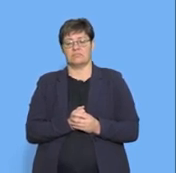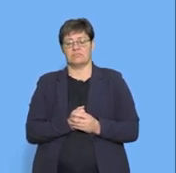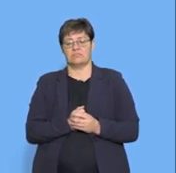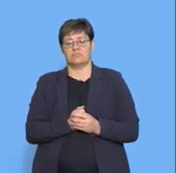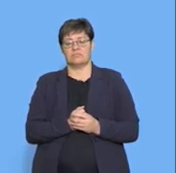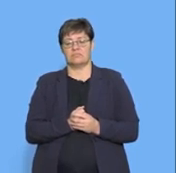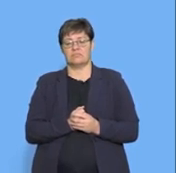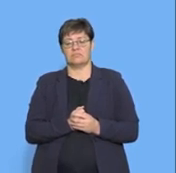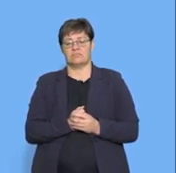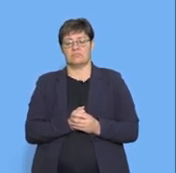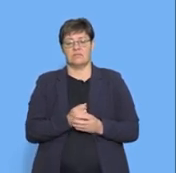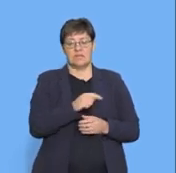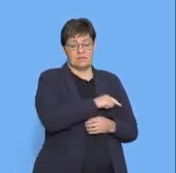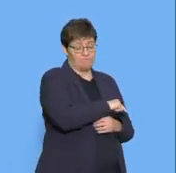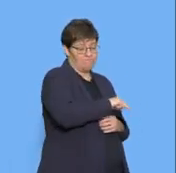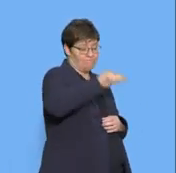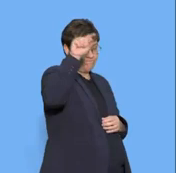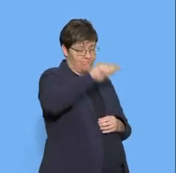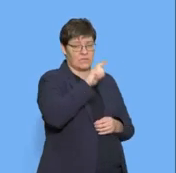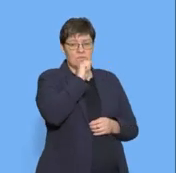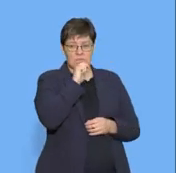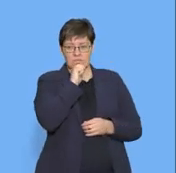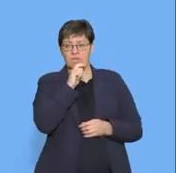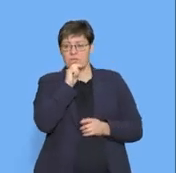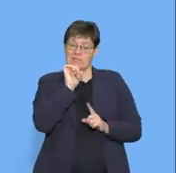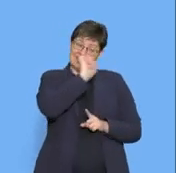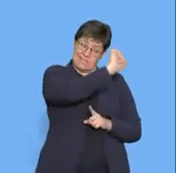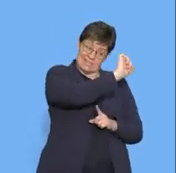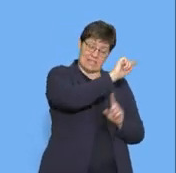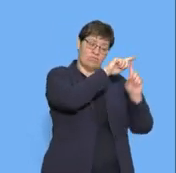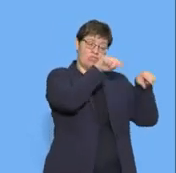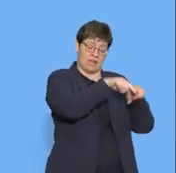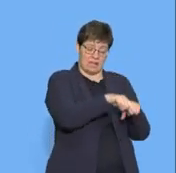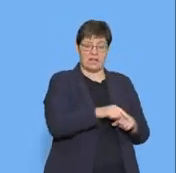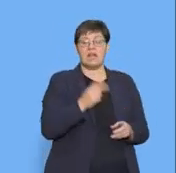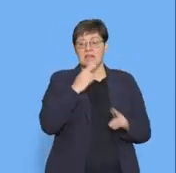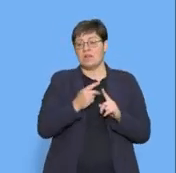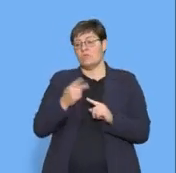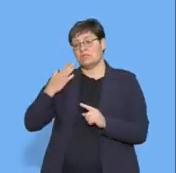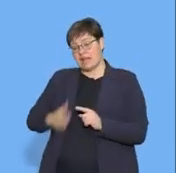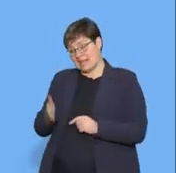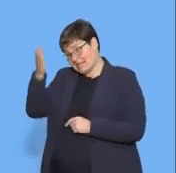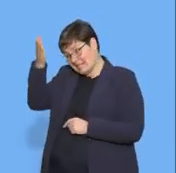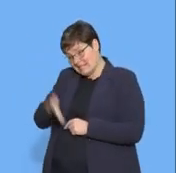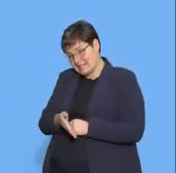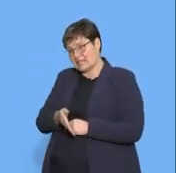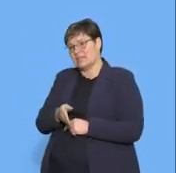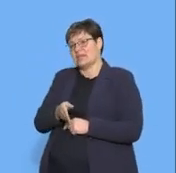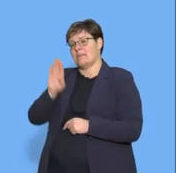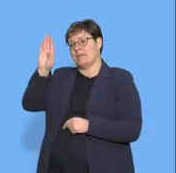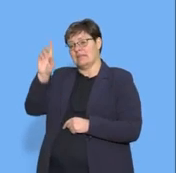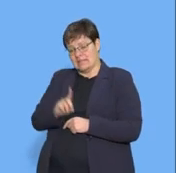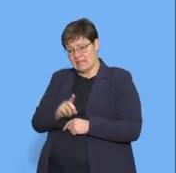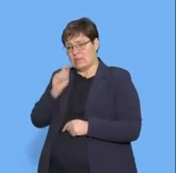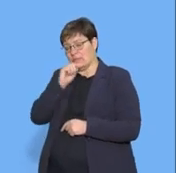Okay, we're going to try and find this side, BE, using this triangle, and then we're going to try and find an expression